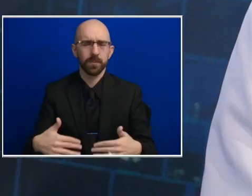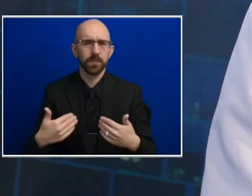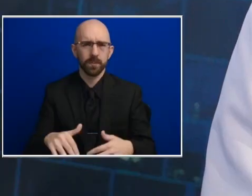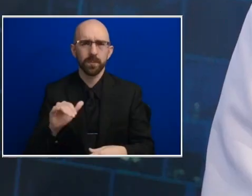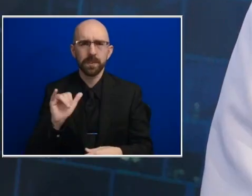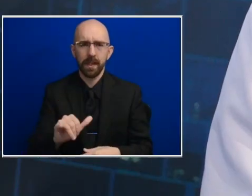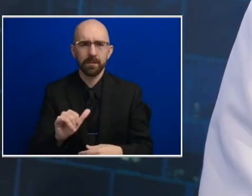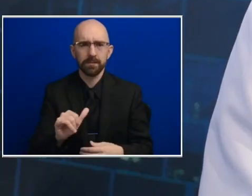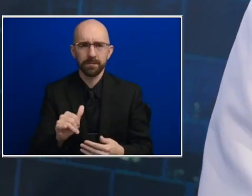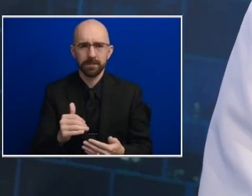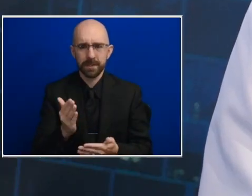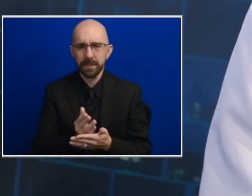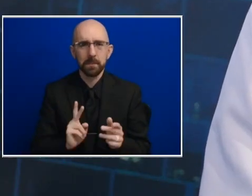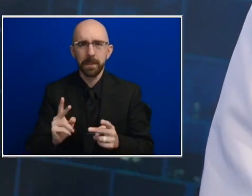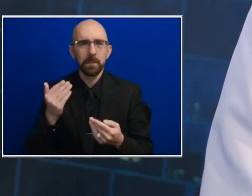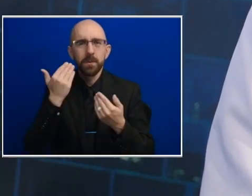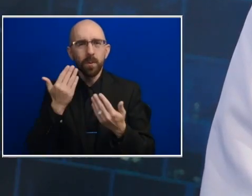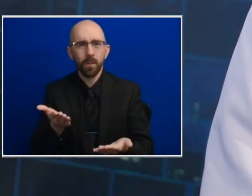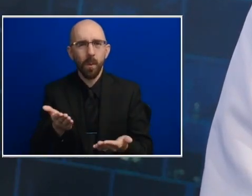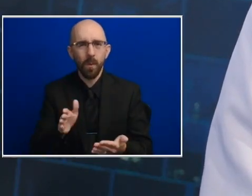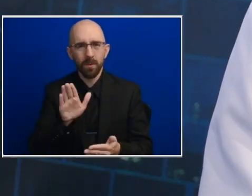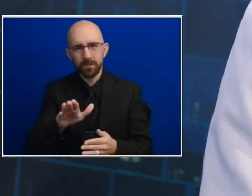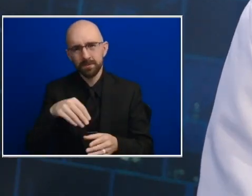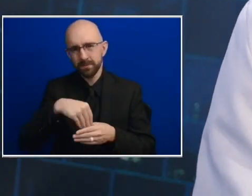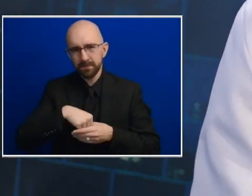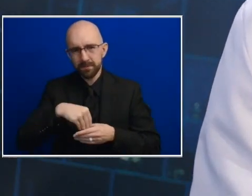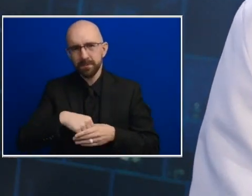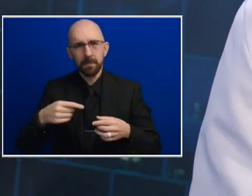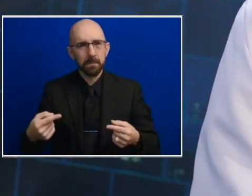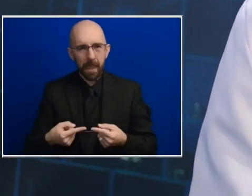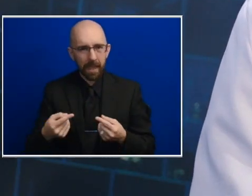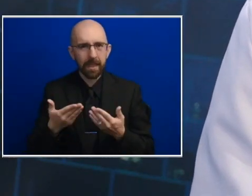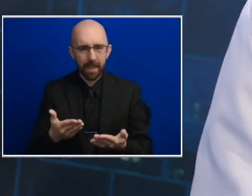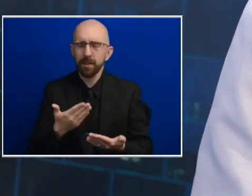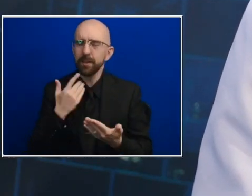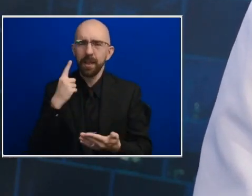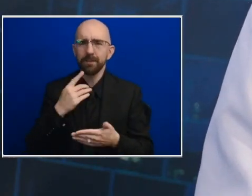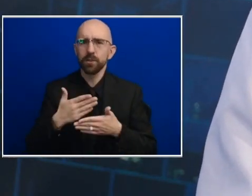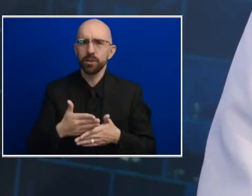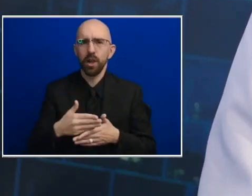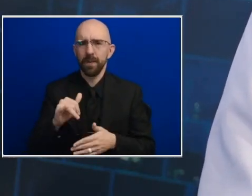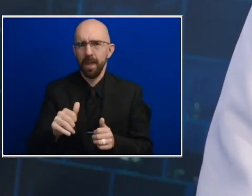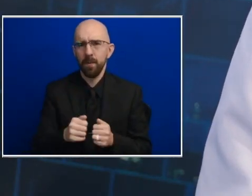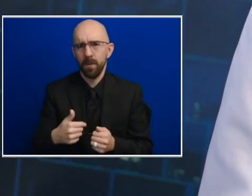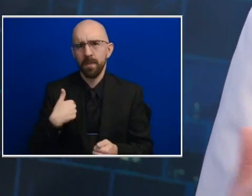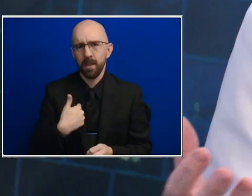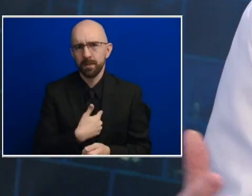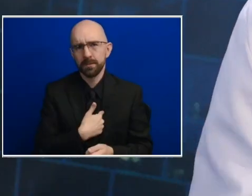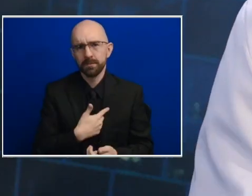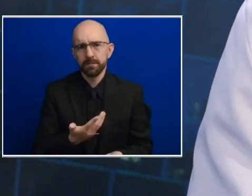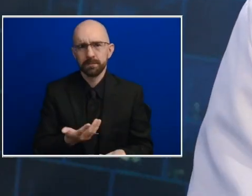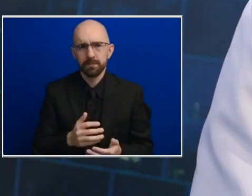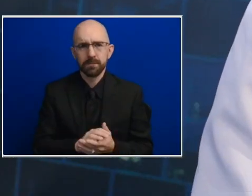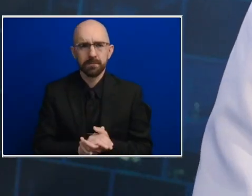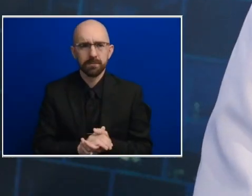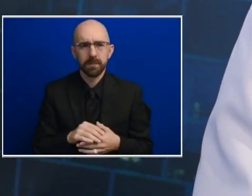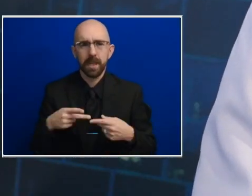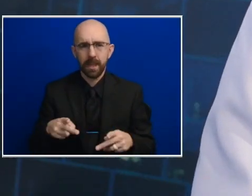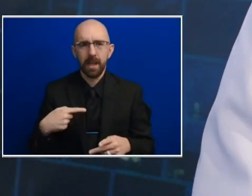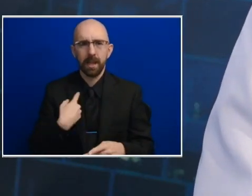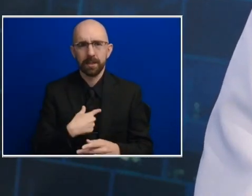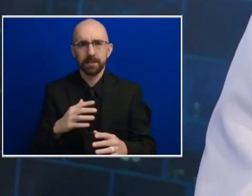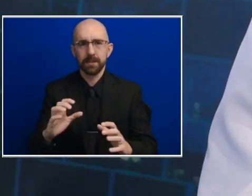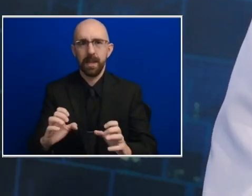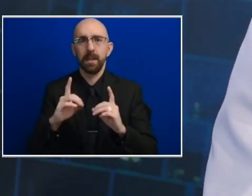don't always know that there's pain. So thank you for sharing that with us and letting us be educated about that. Of